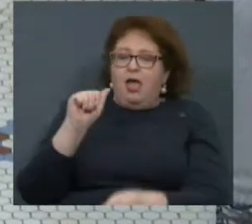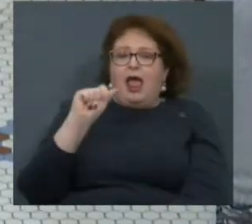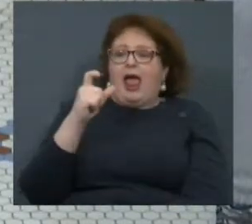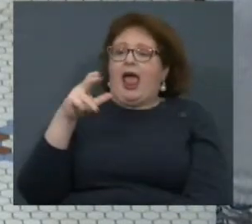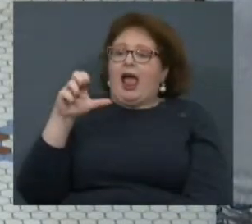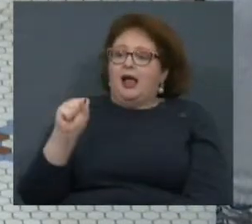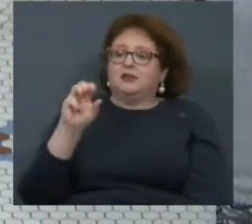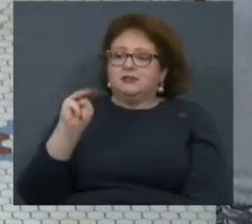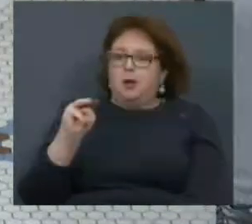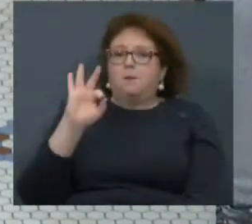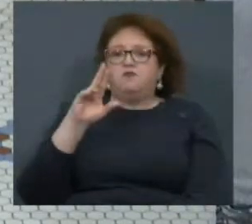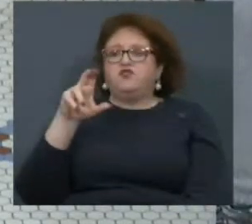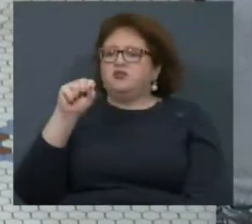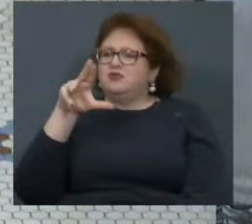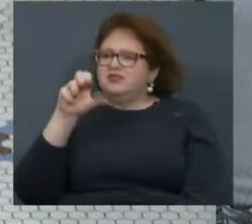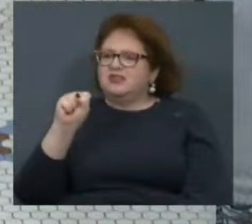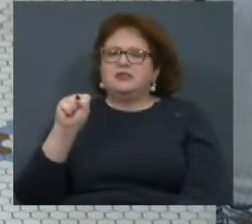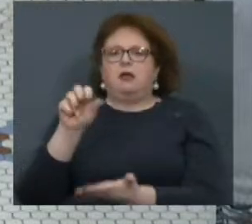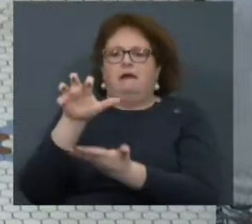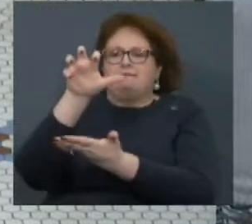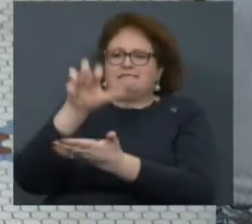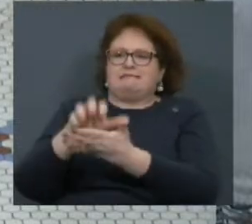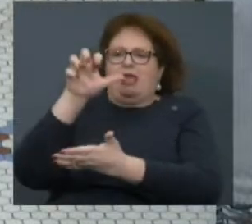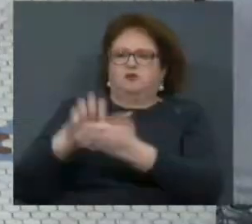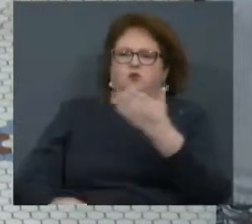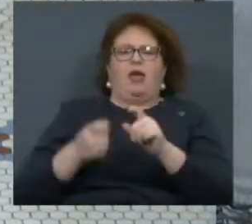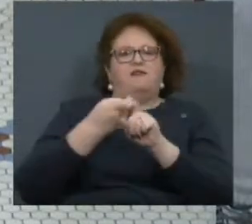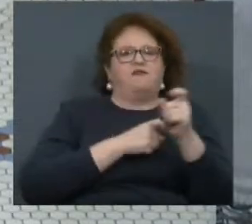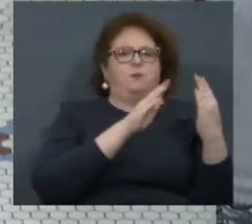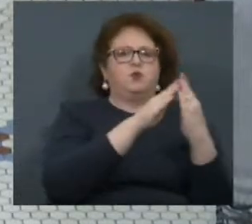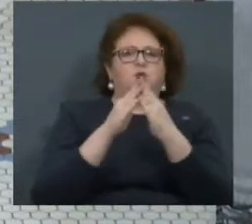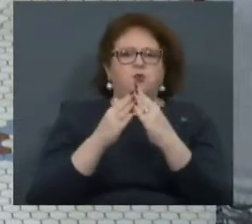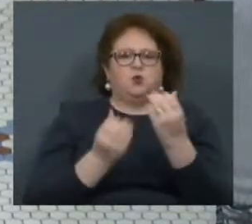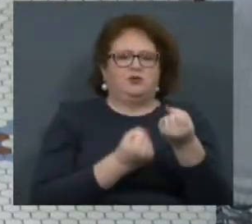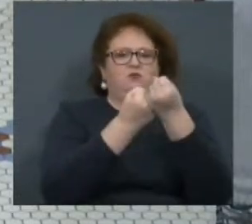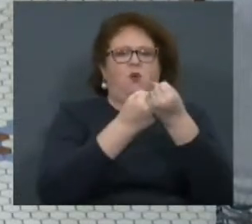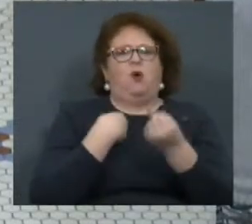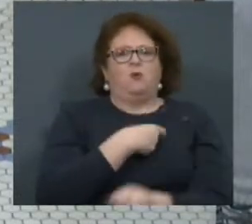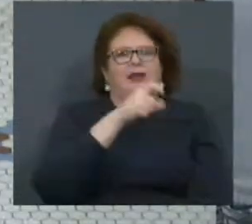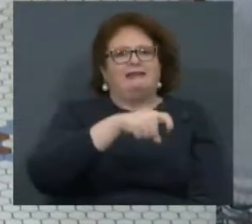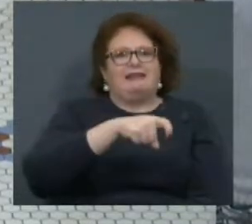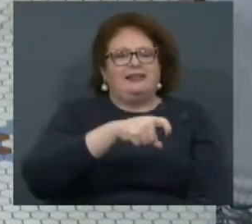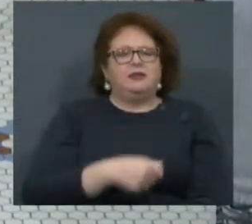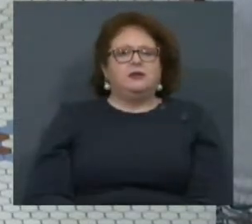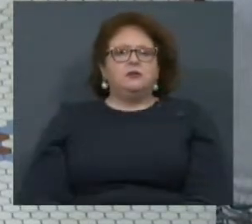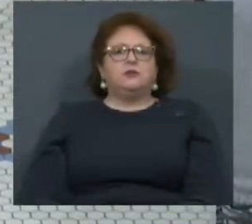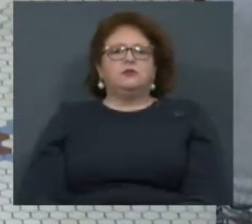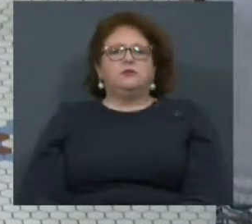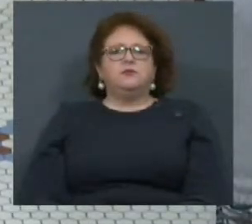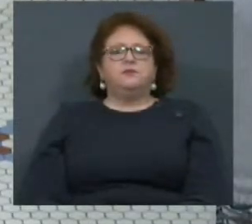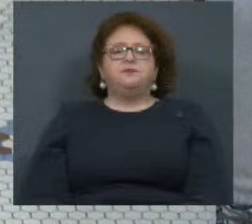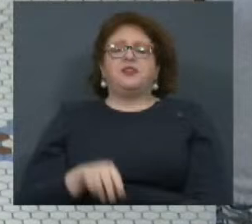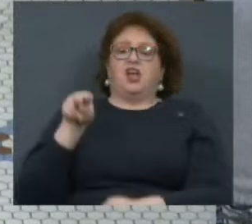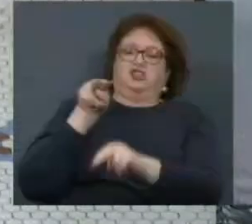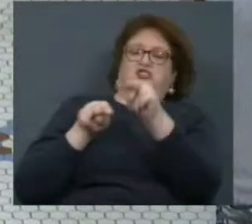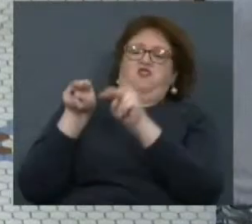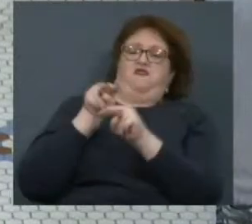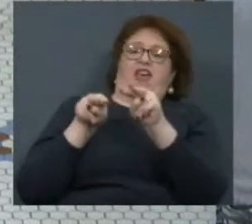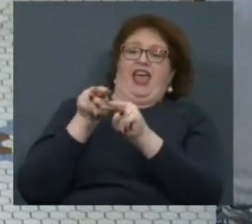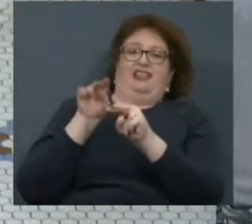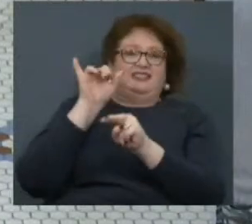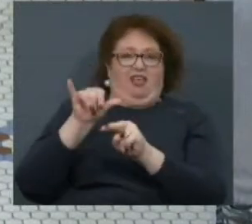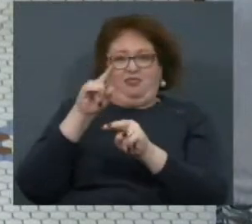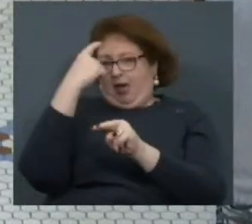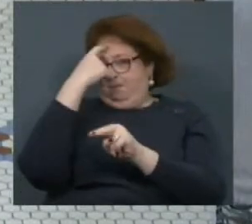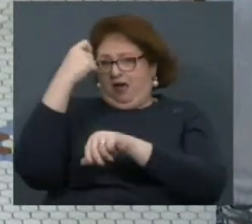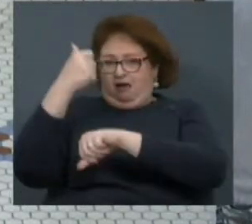dollar that we divest from these community supports that we desperately need. The surveillance state does not keep us safe.